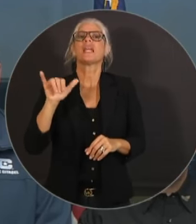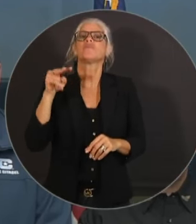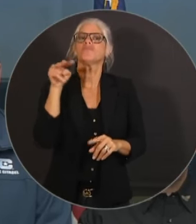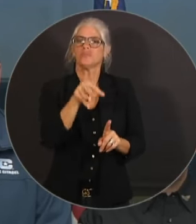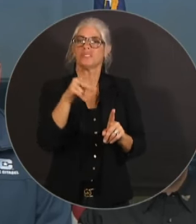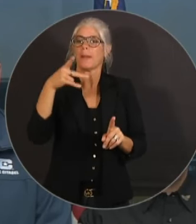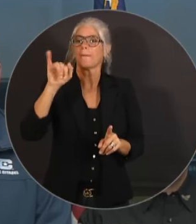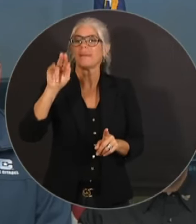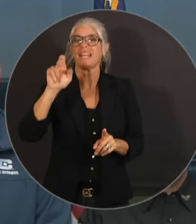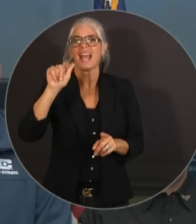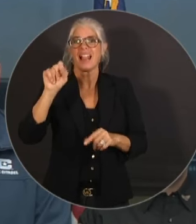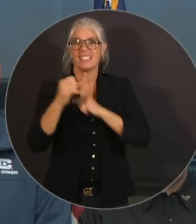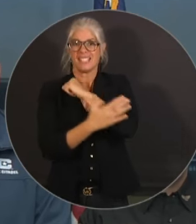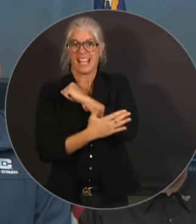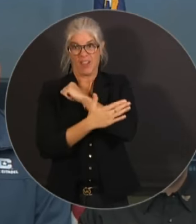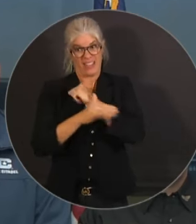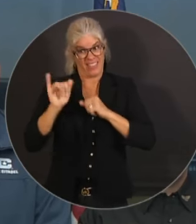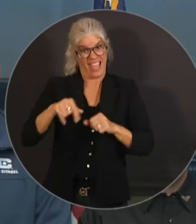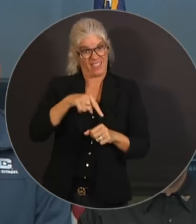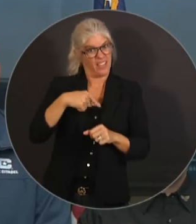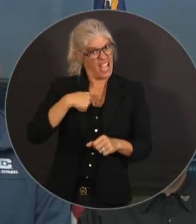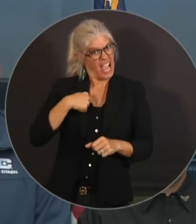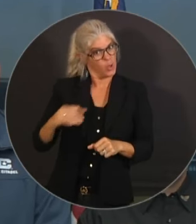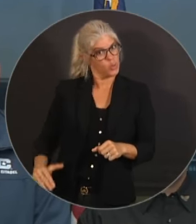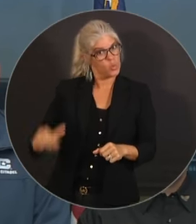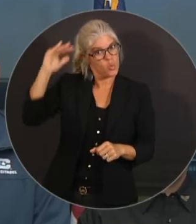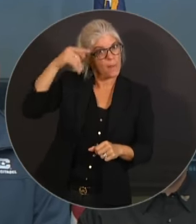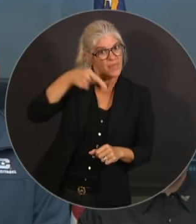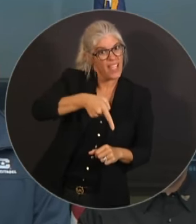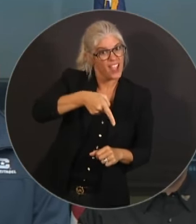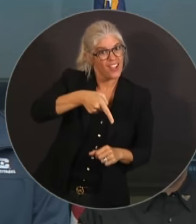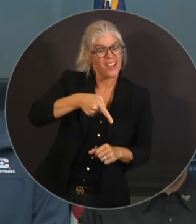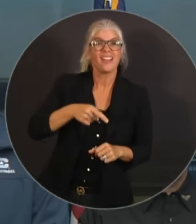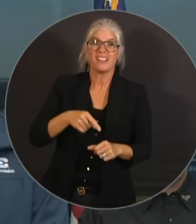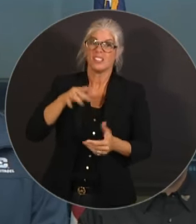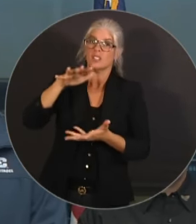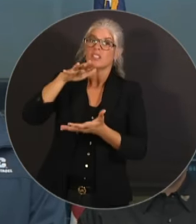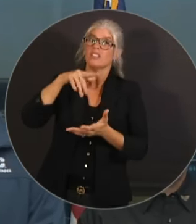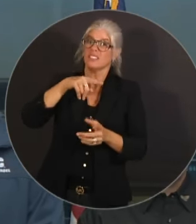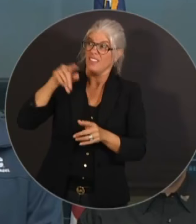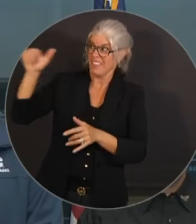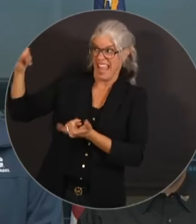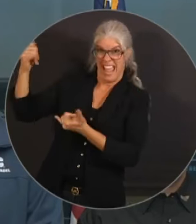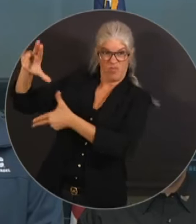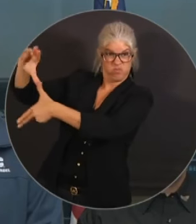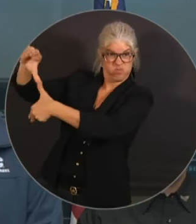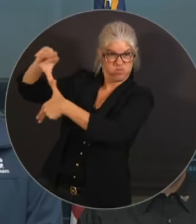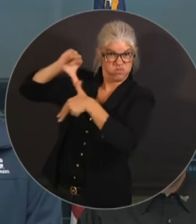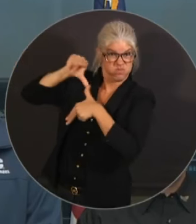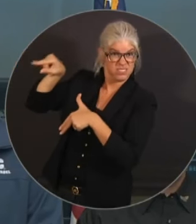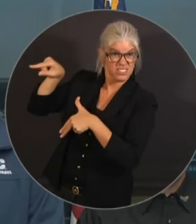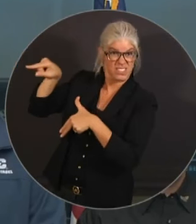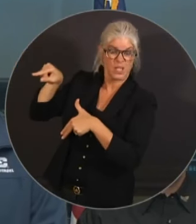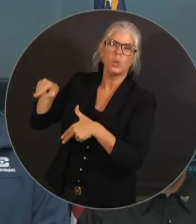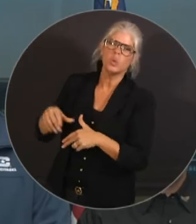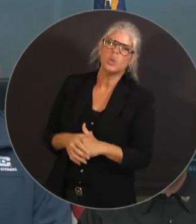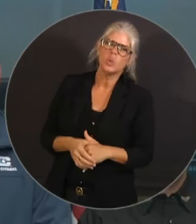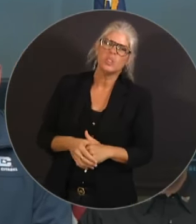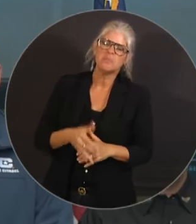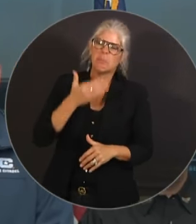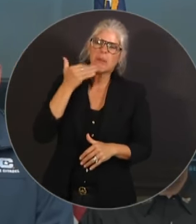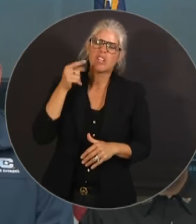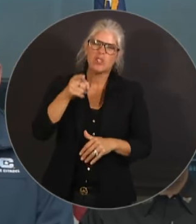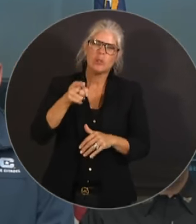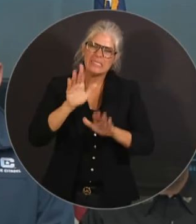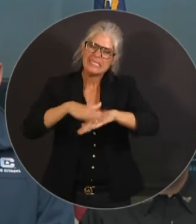place I've grown up. If you have a storm of this magnitude, it's not just, obviously we want to protect people. We want no